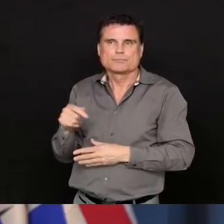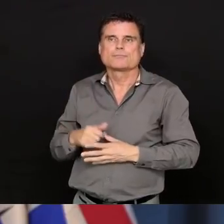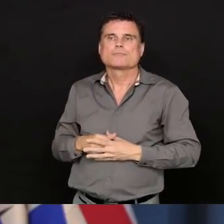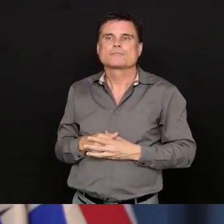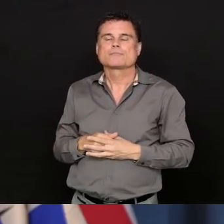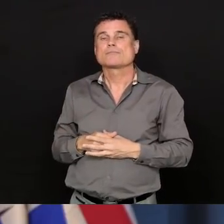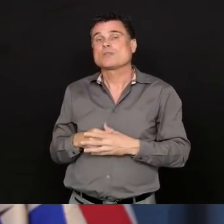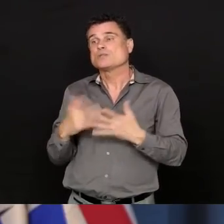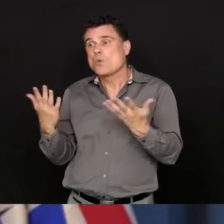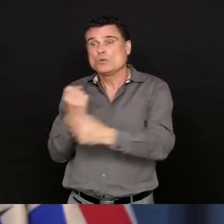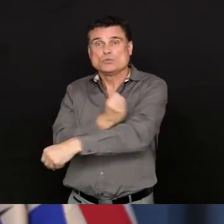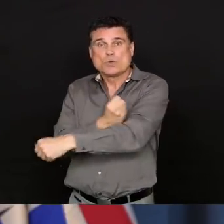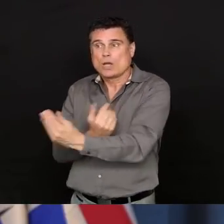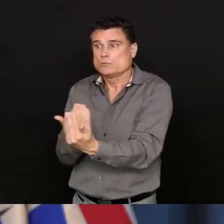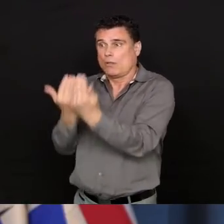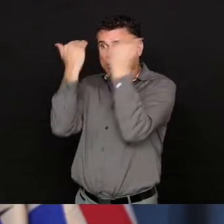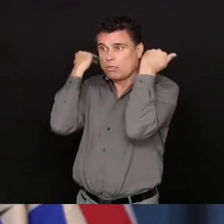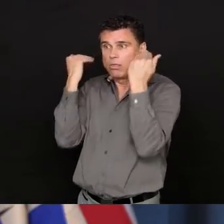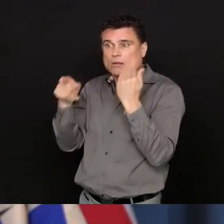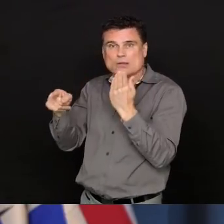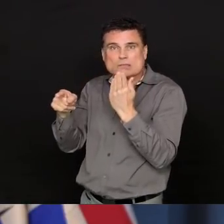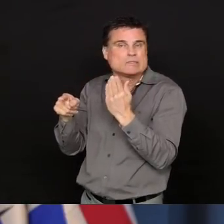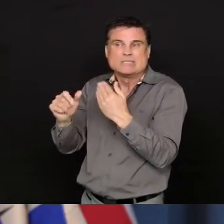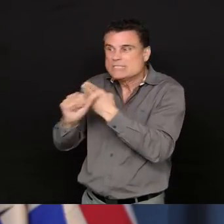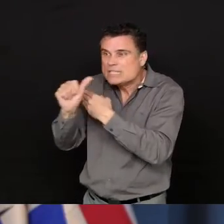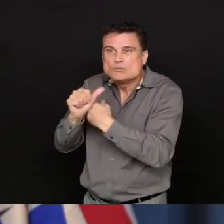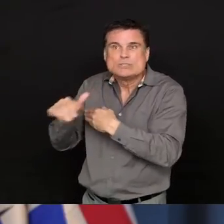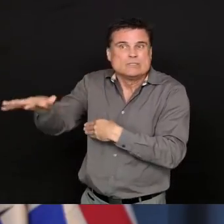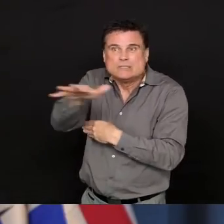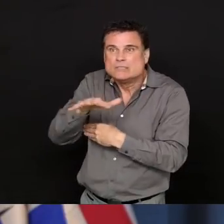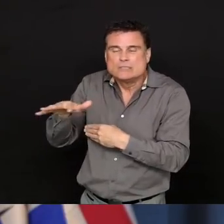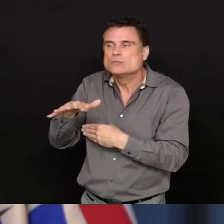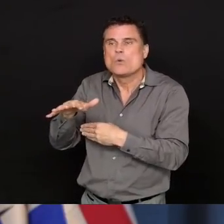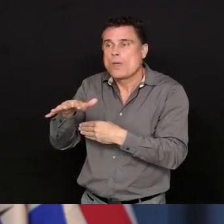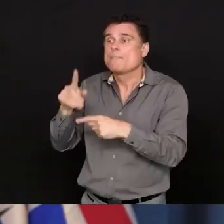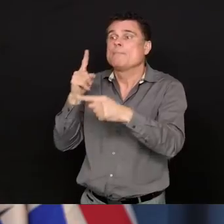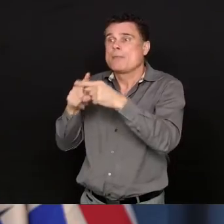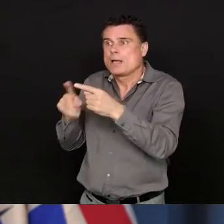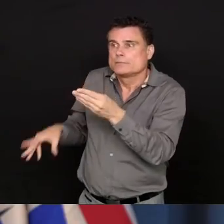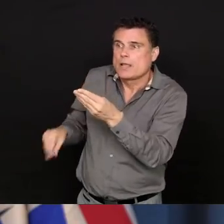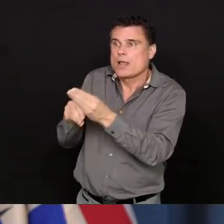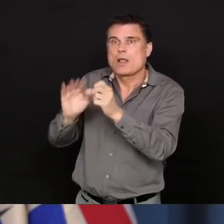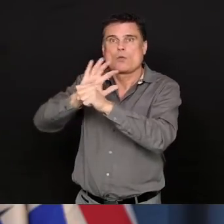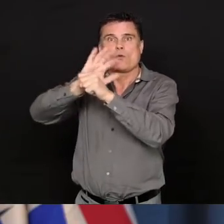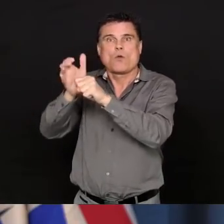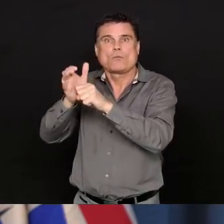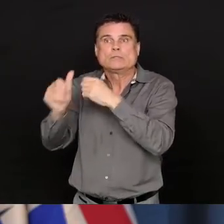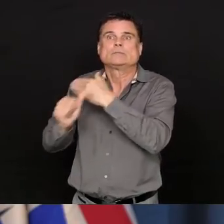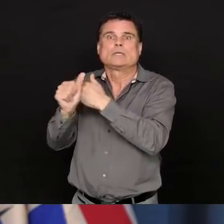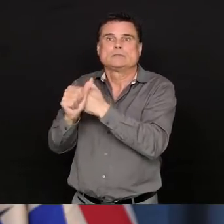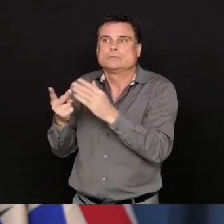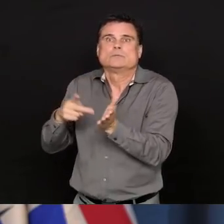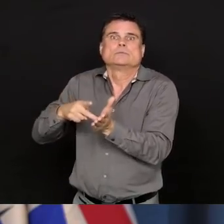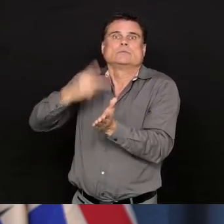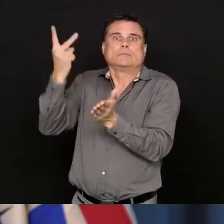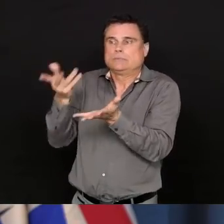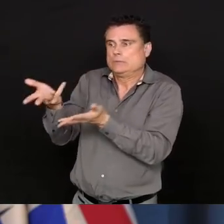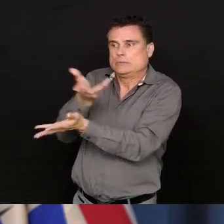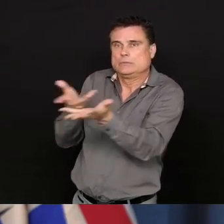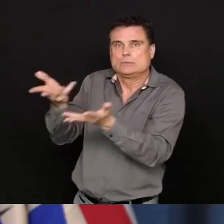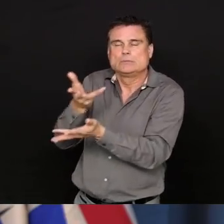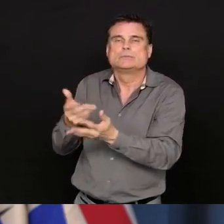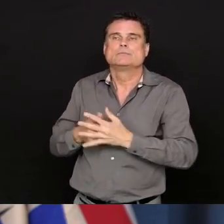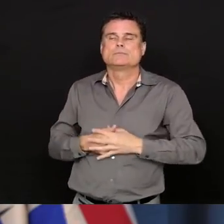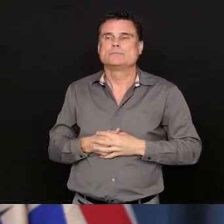Lauren Collins, Surrey Now Leader. Hi, Dr. Henry. My question is on the hospital